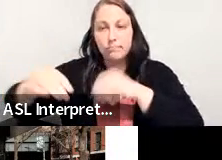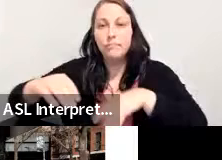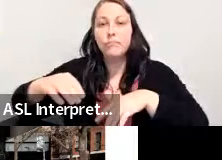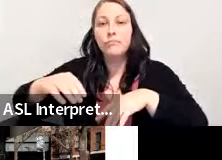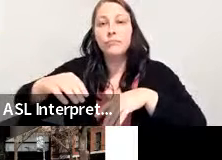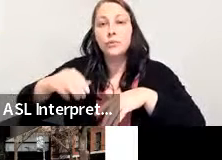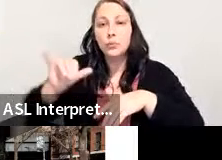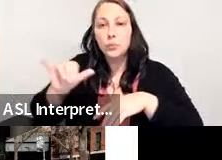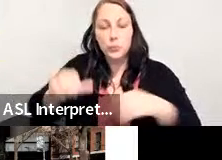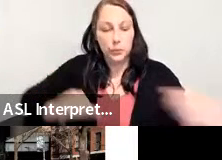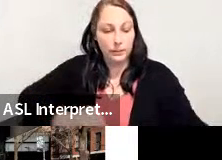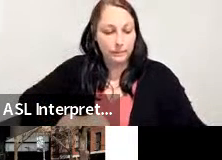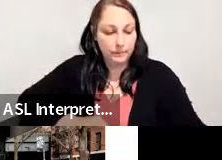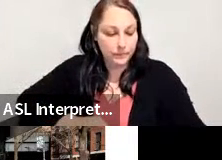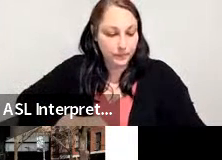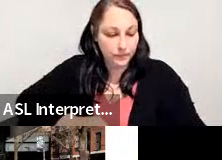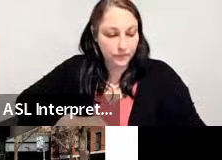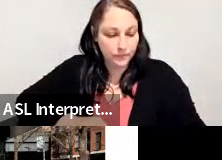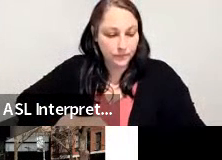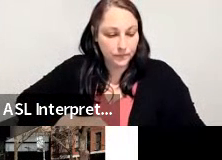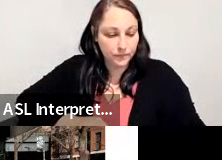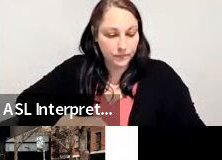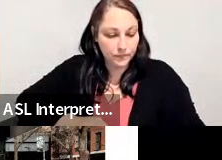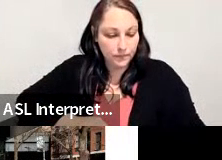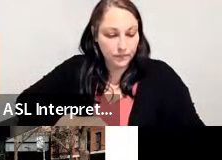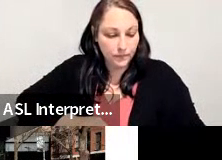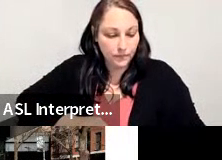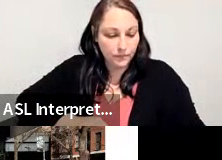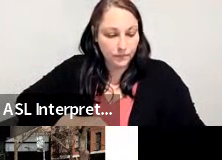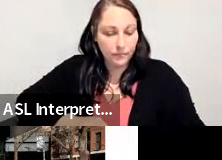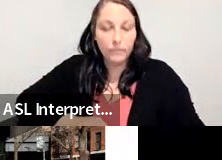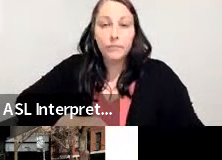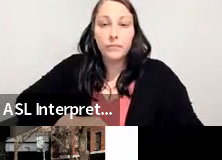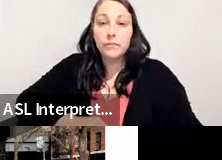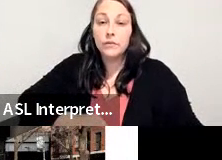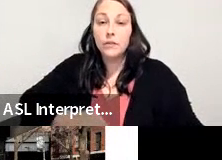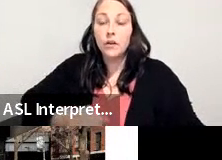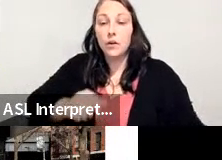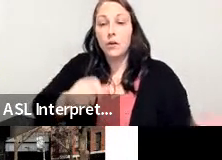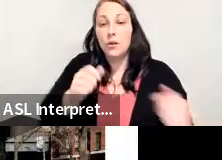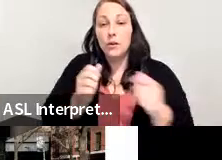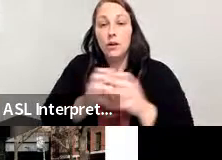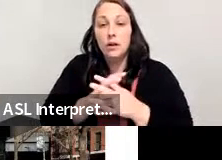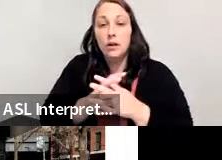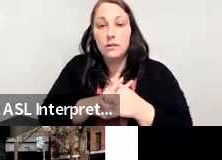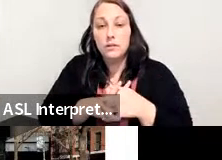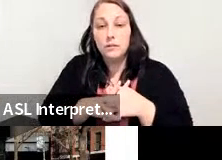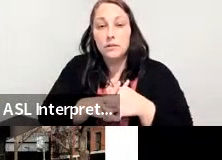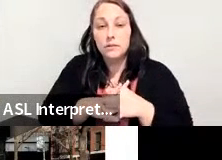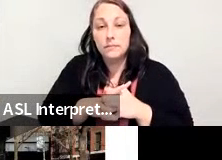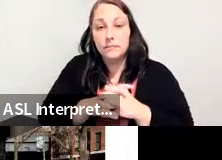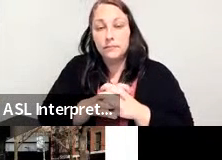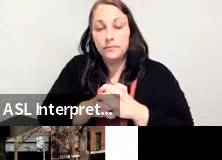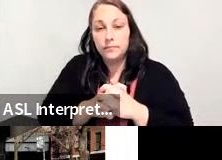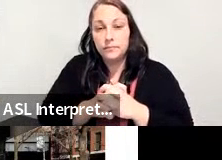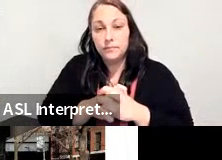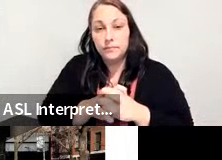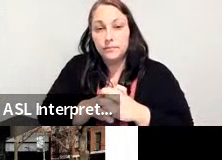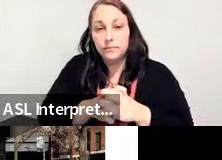strong urban identity while still letting the pedestrian experience be, opened up by this at the street